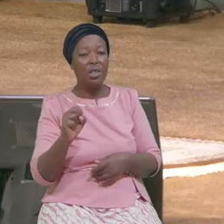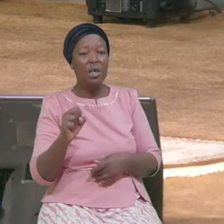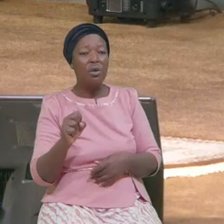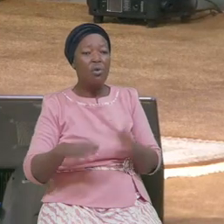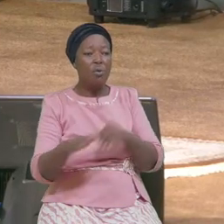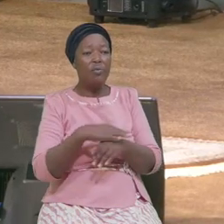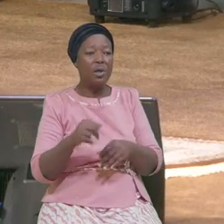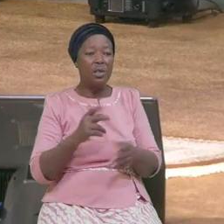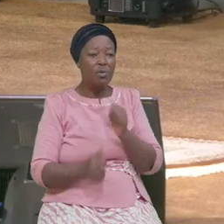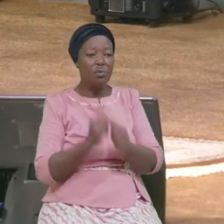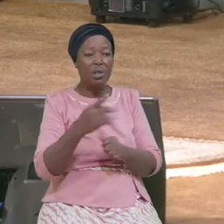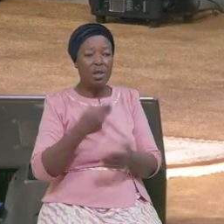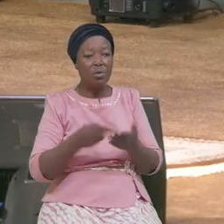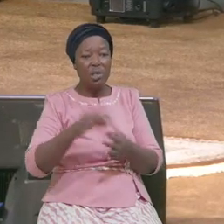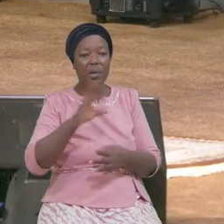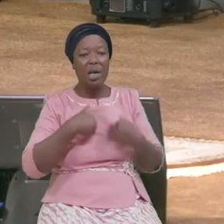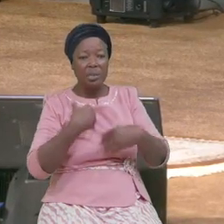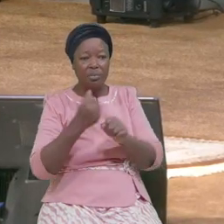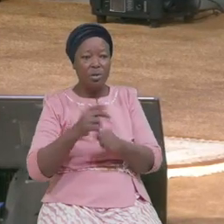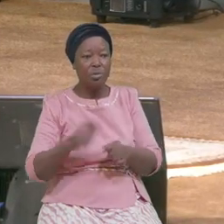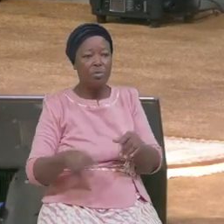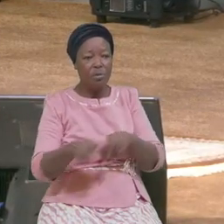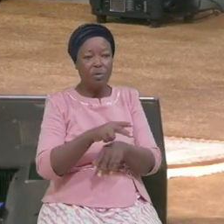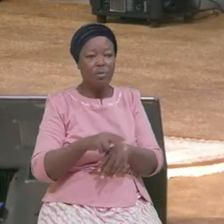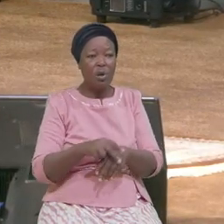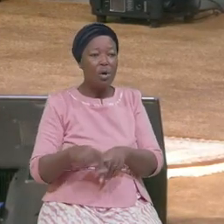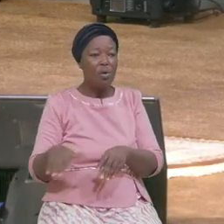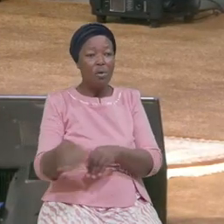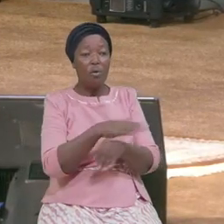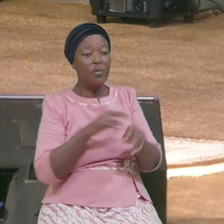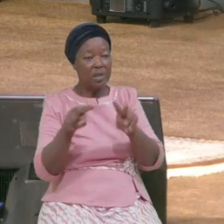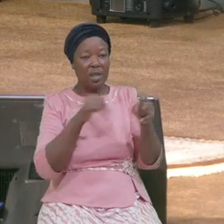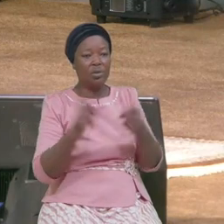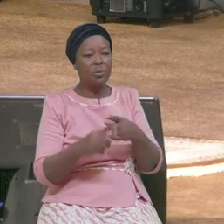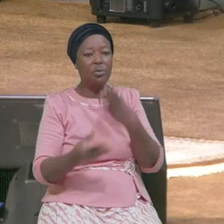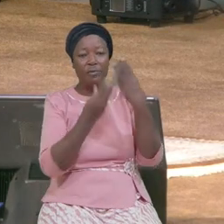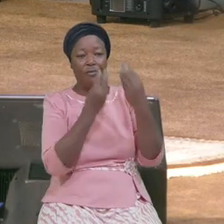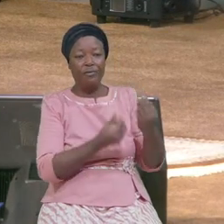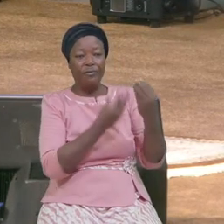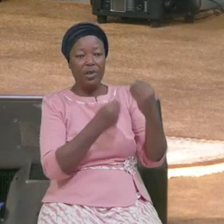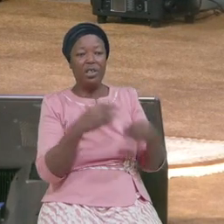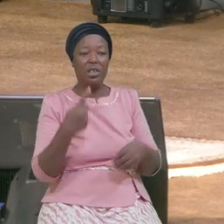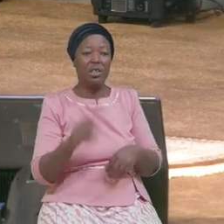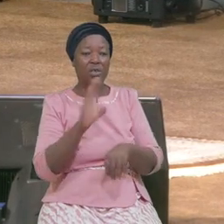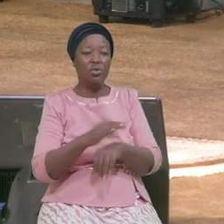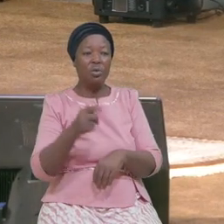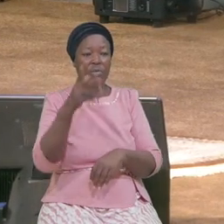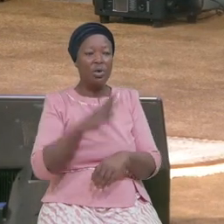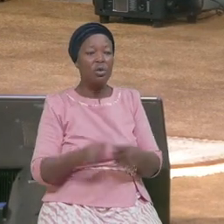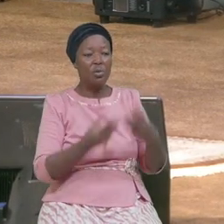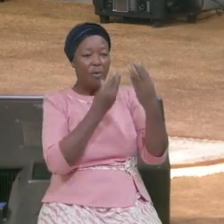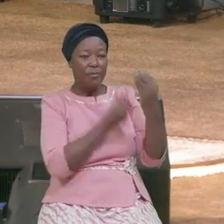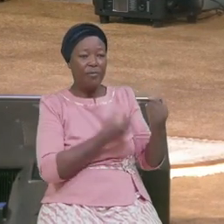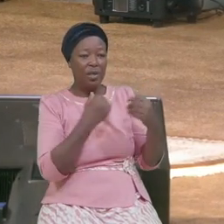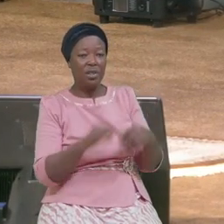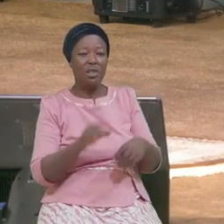made you overseers, to feed the church of God." That's what we do here. To feed the